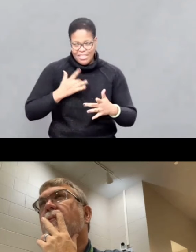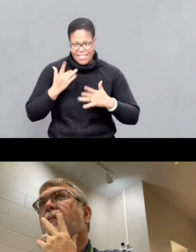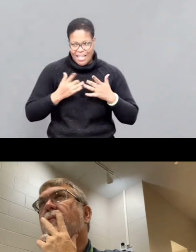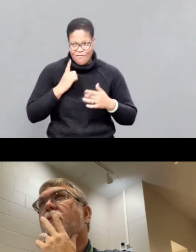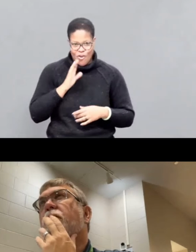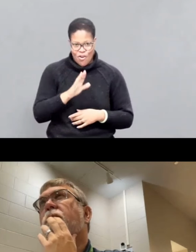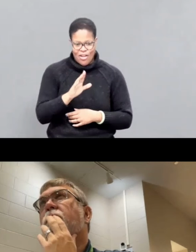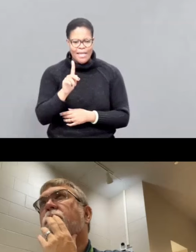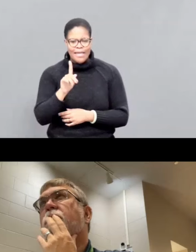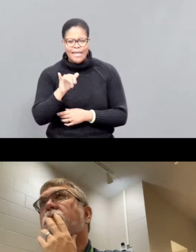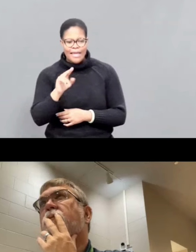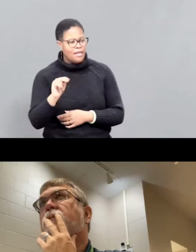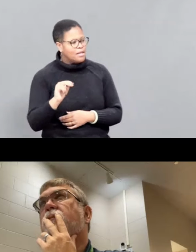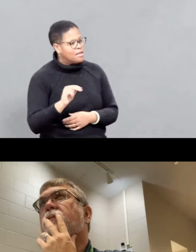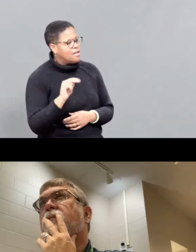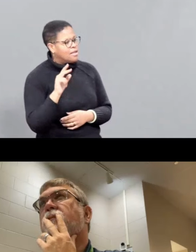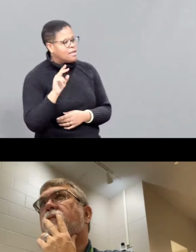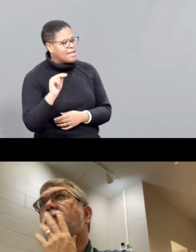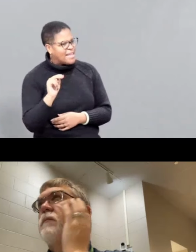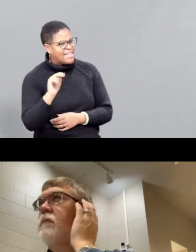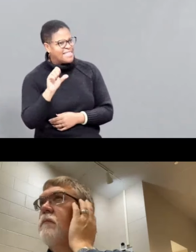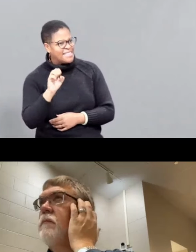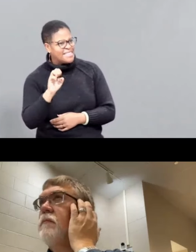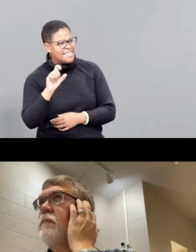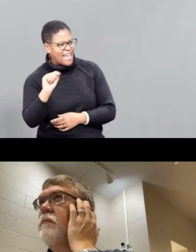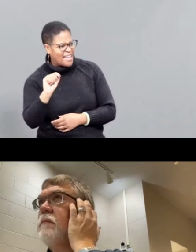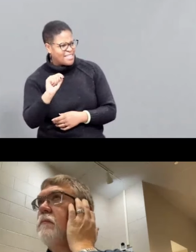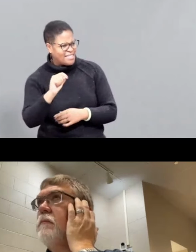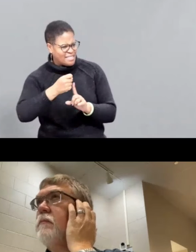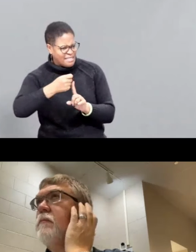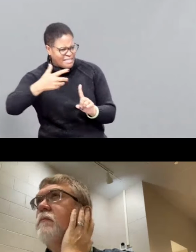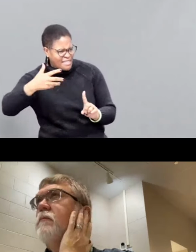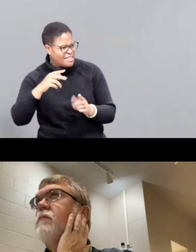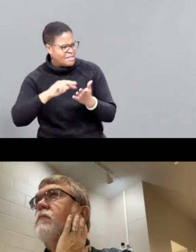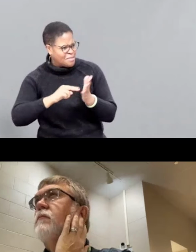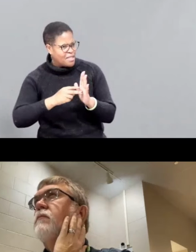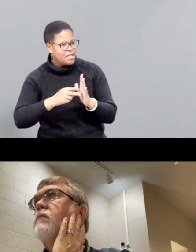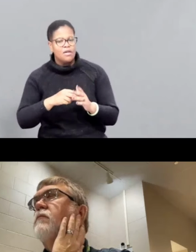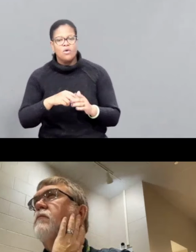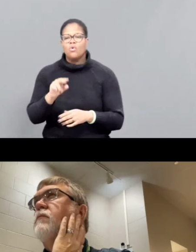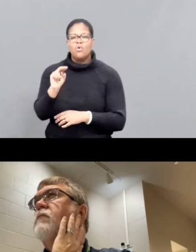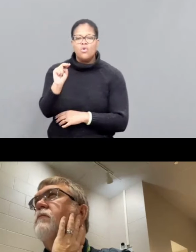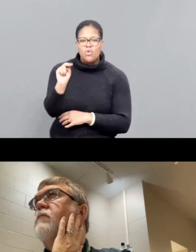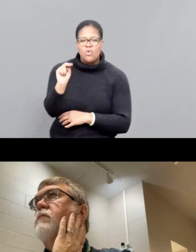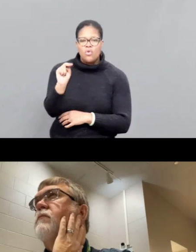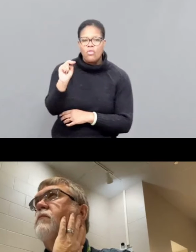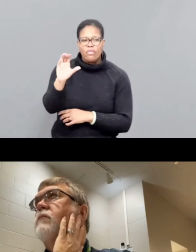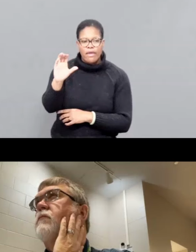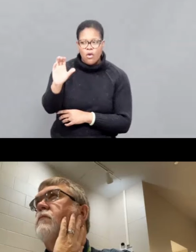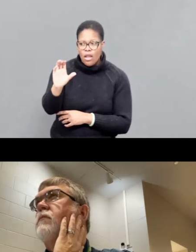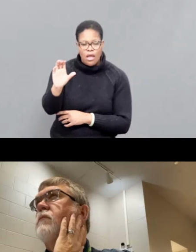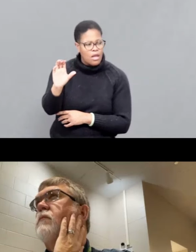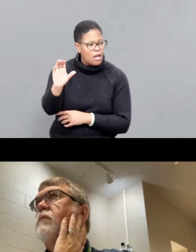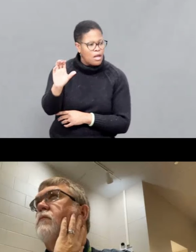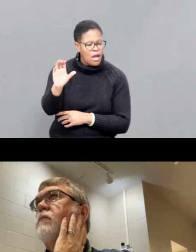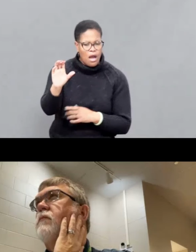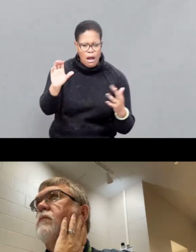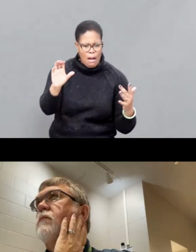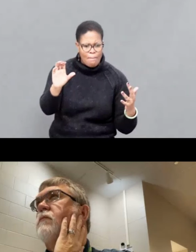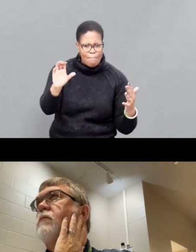her. INSET is. What's that stand for? Eastern North It's Carolina North Carolina, I